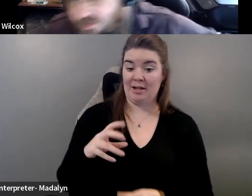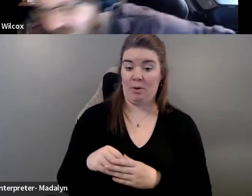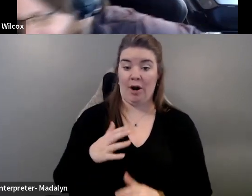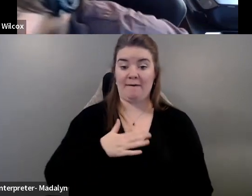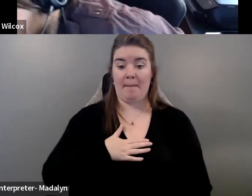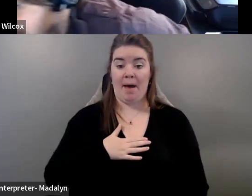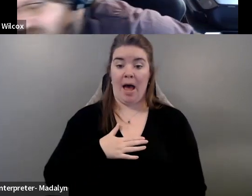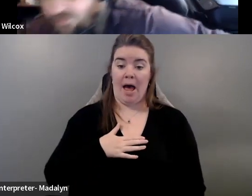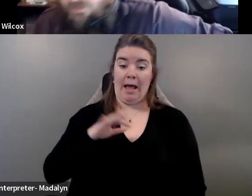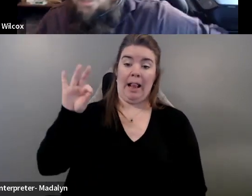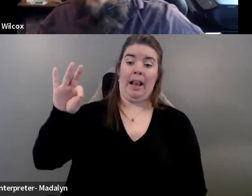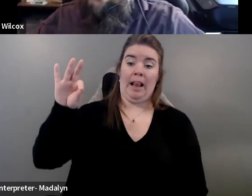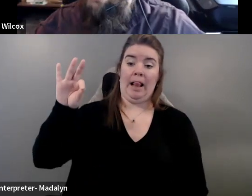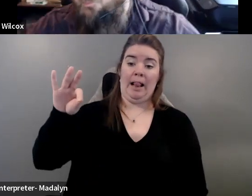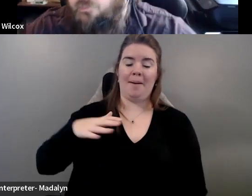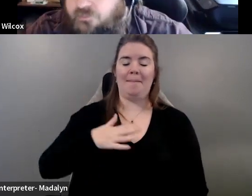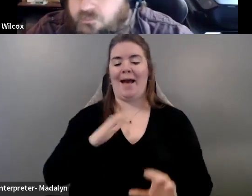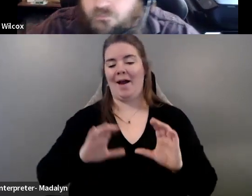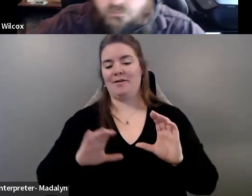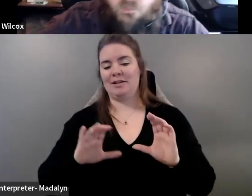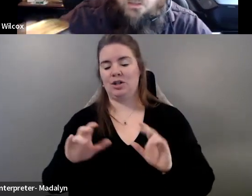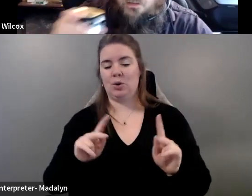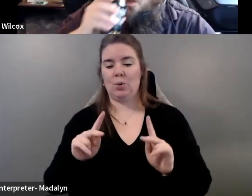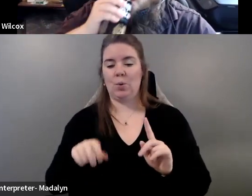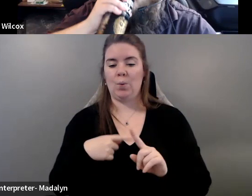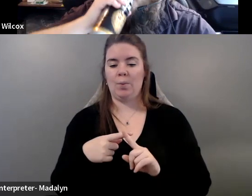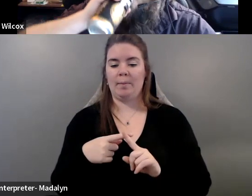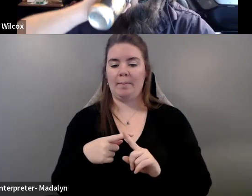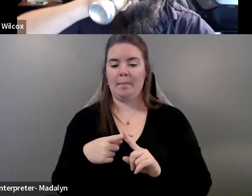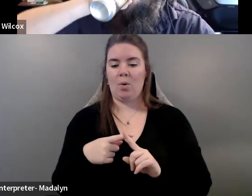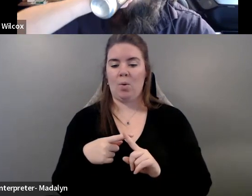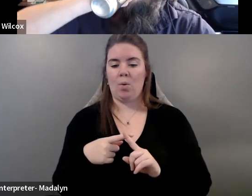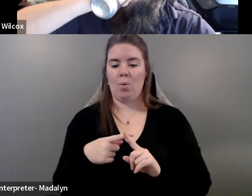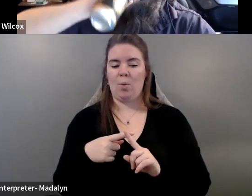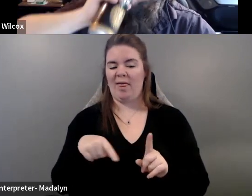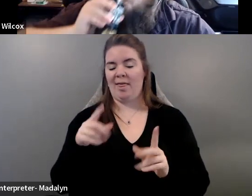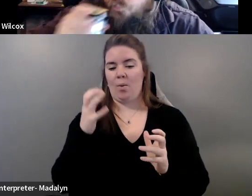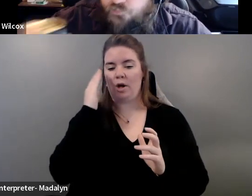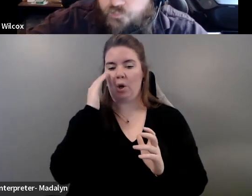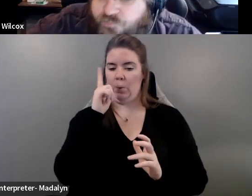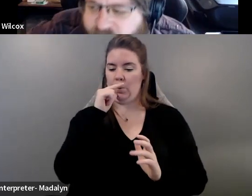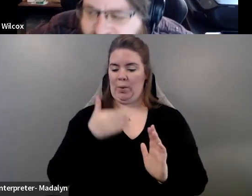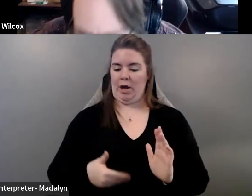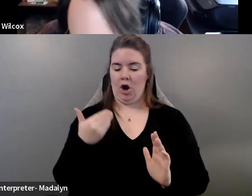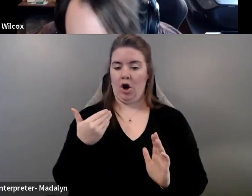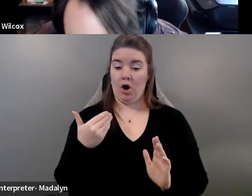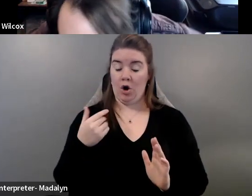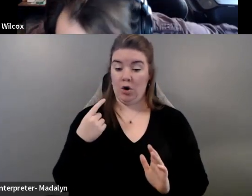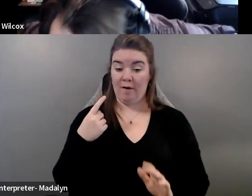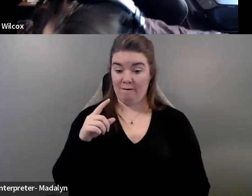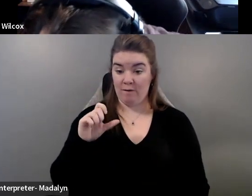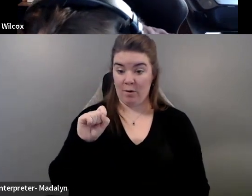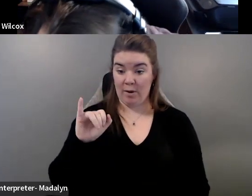That's part of my conversation when people want to know who we are. So, you know, in order for a SILC to